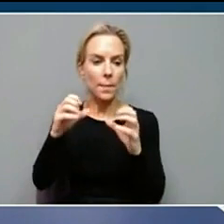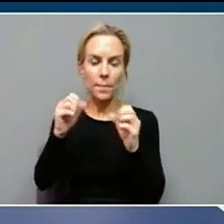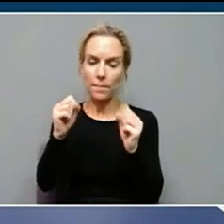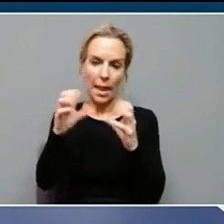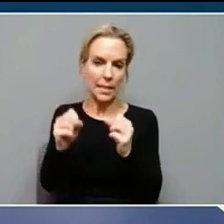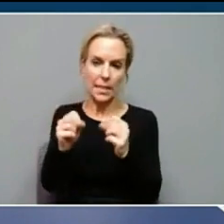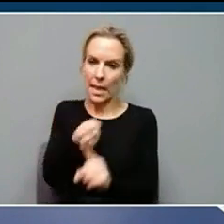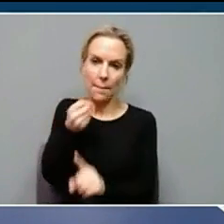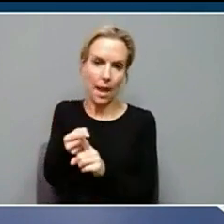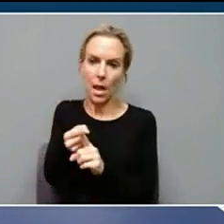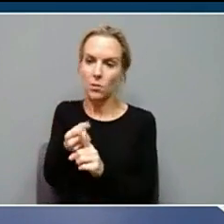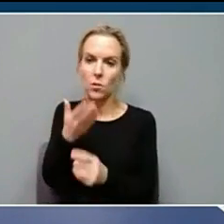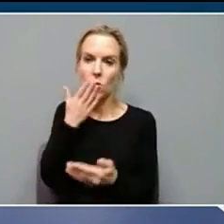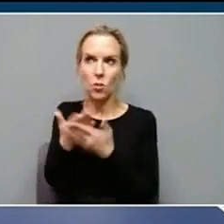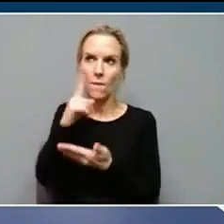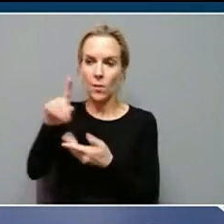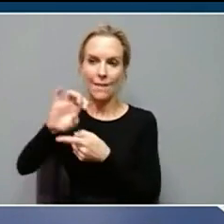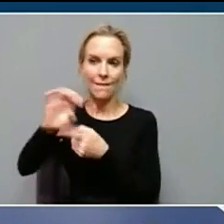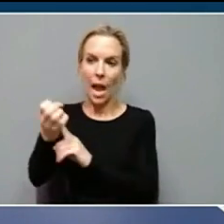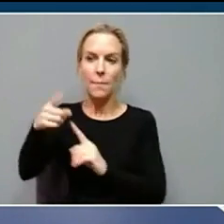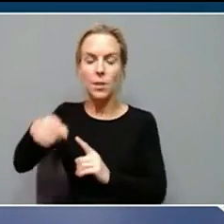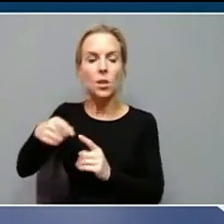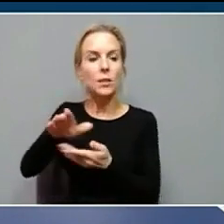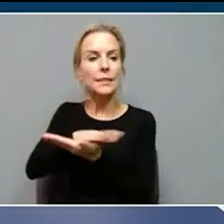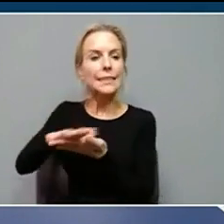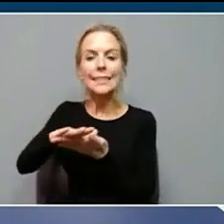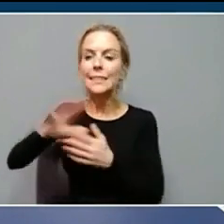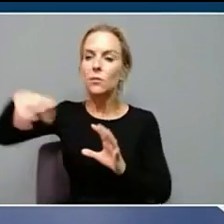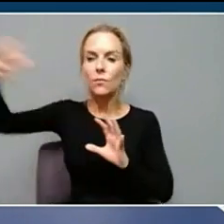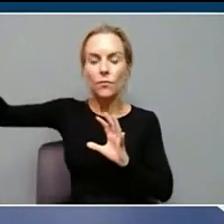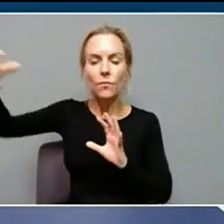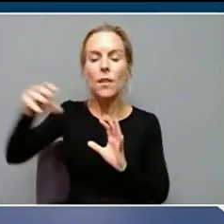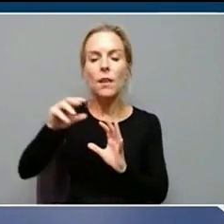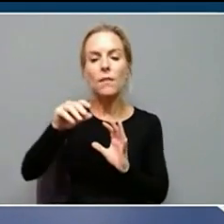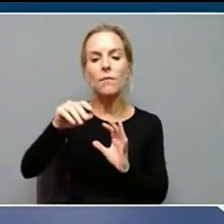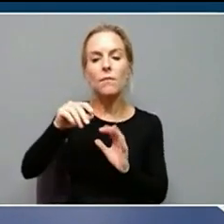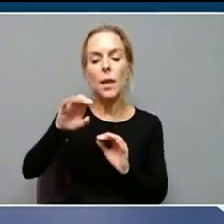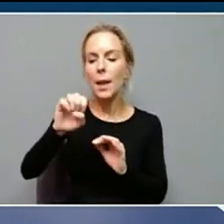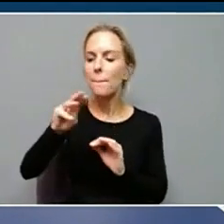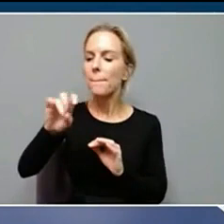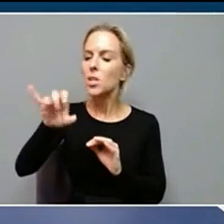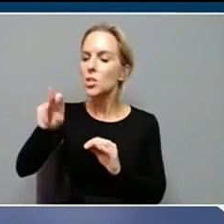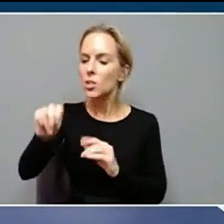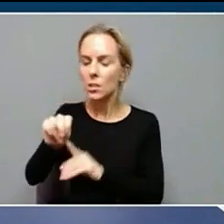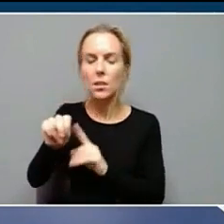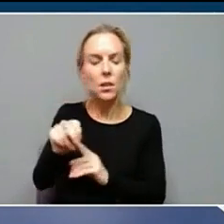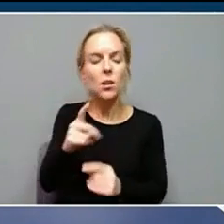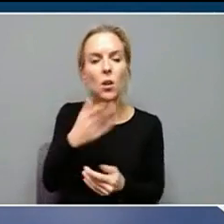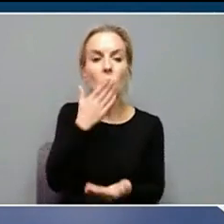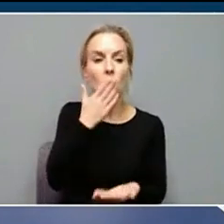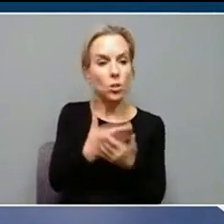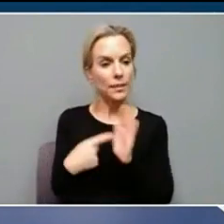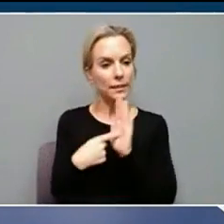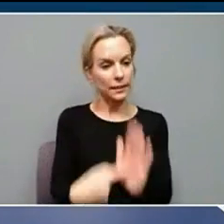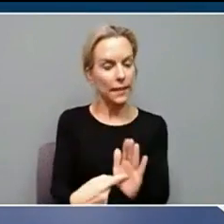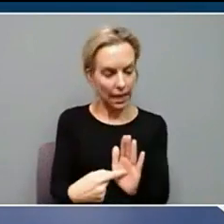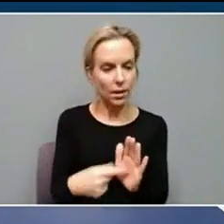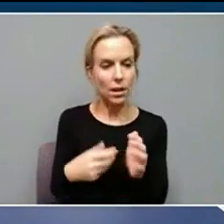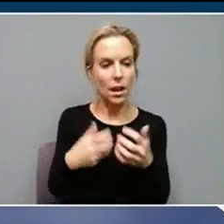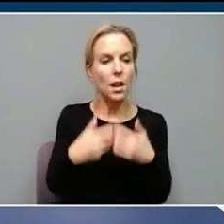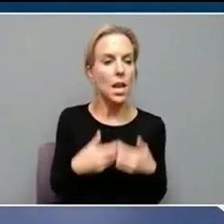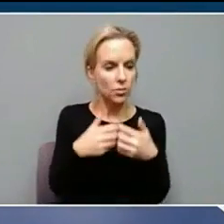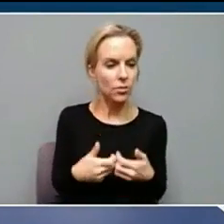positively on our environment. This is great news for Kentucky, and it's a sure sign of more electric vehicle-related manufacturing to